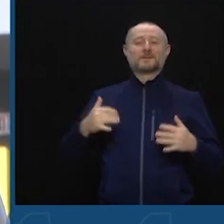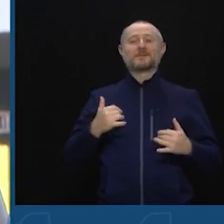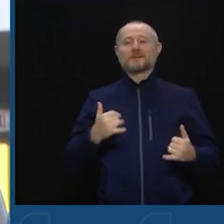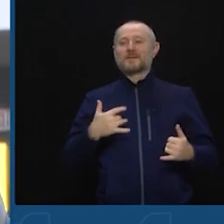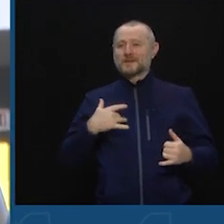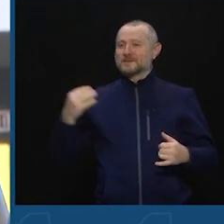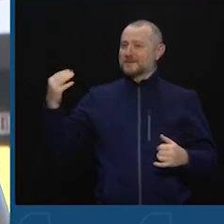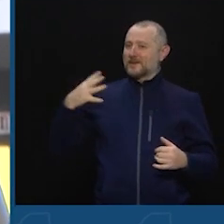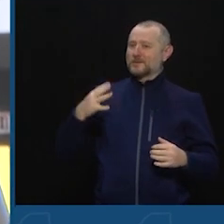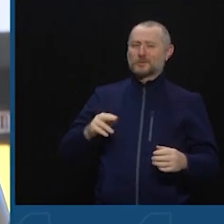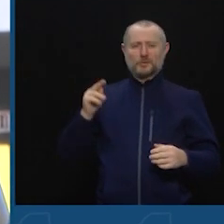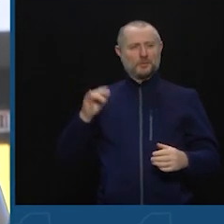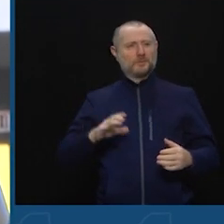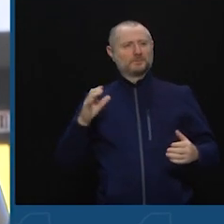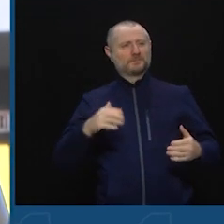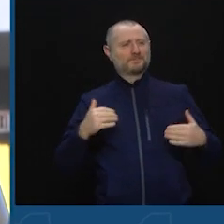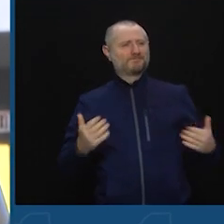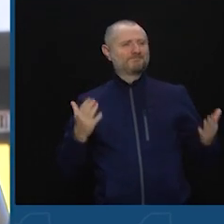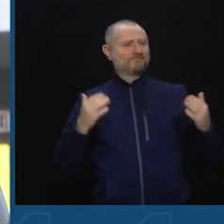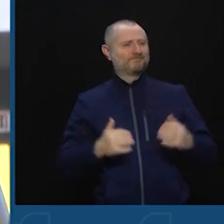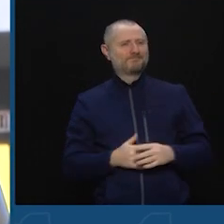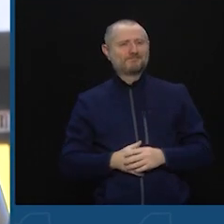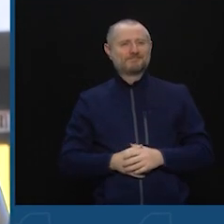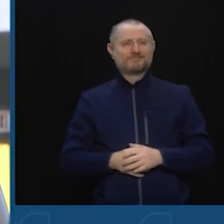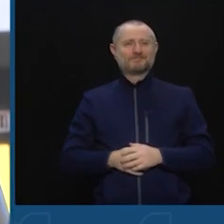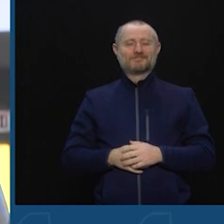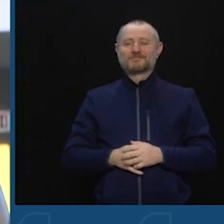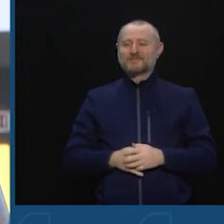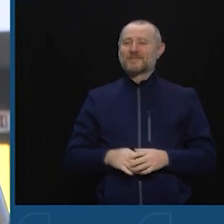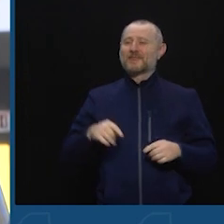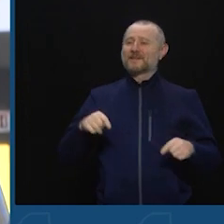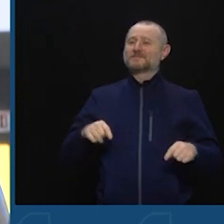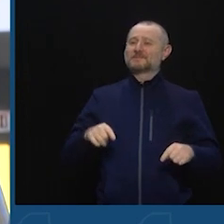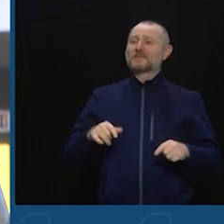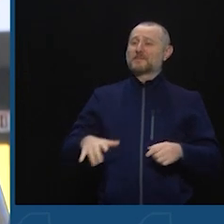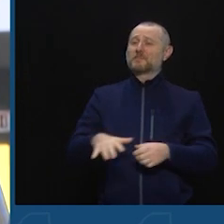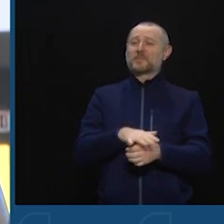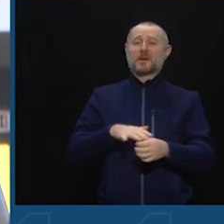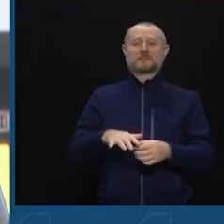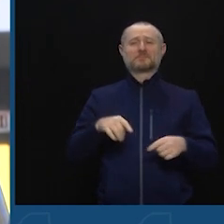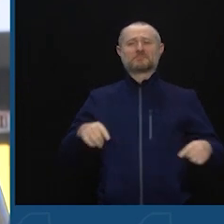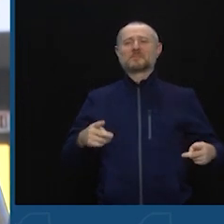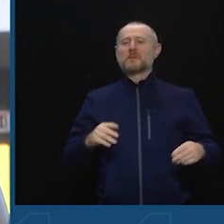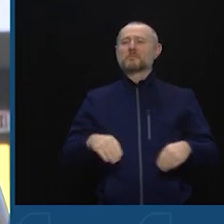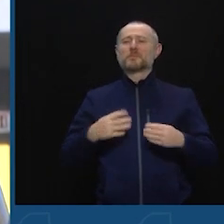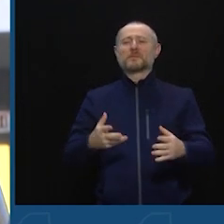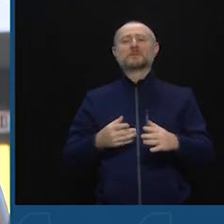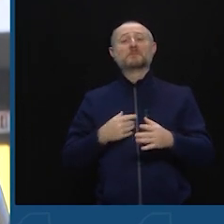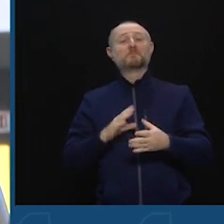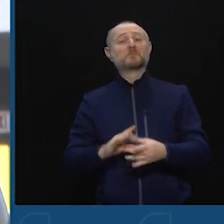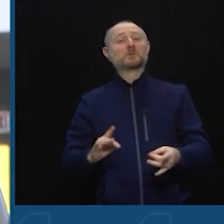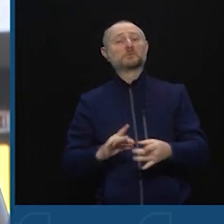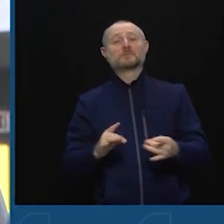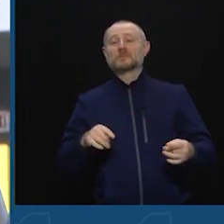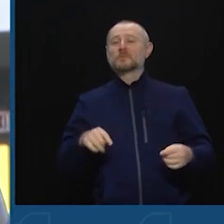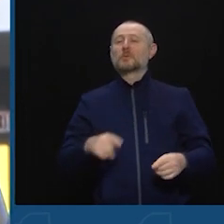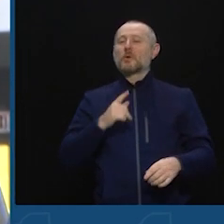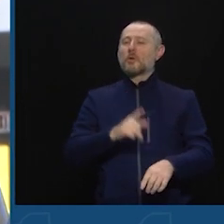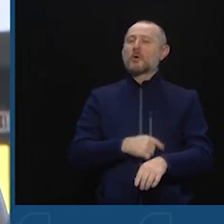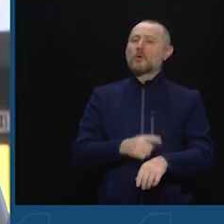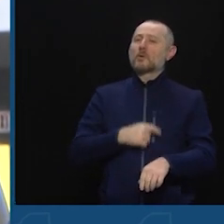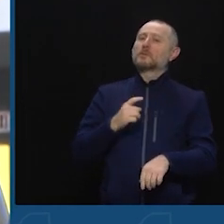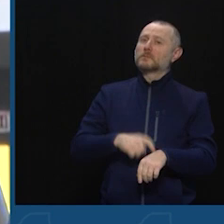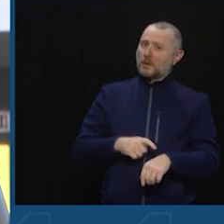shining on New York City. And what a statement this place makes, because it's long overdue, my friends,